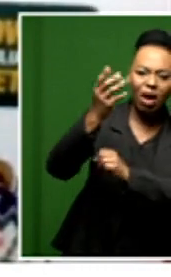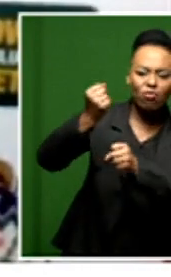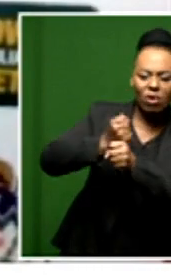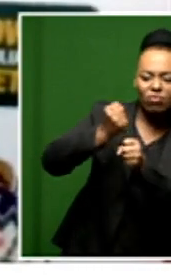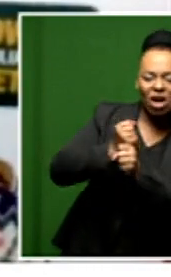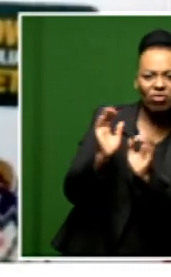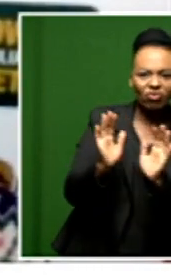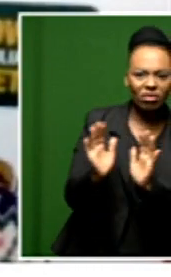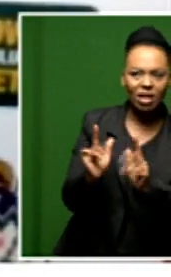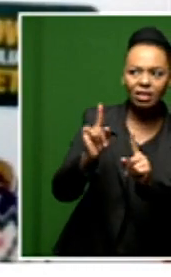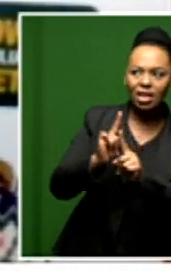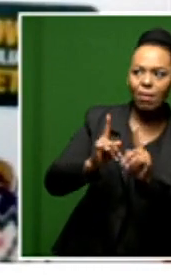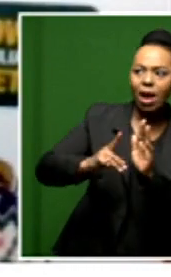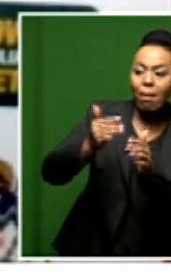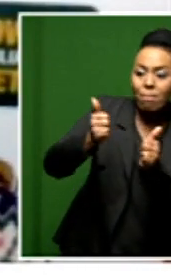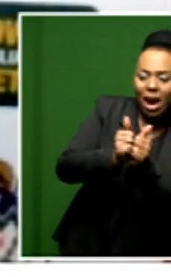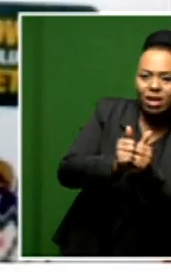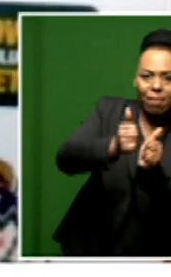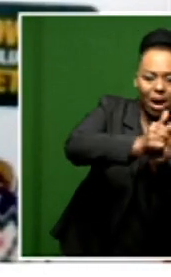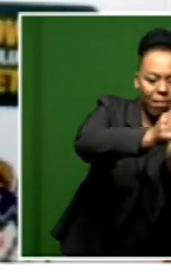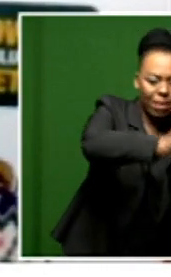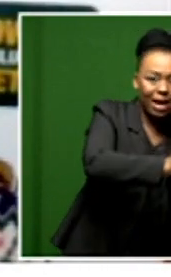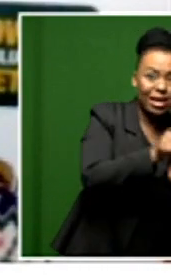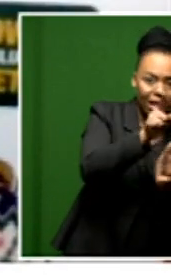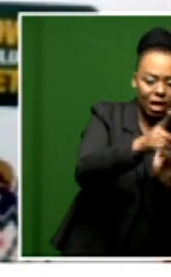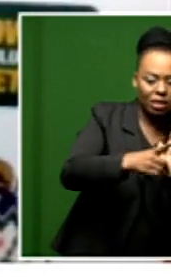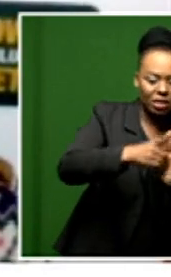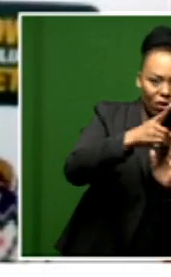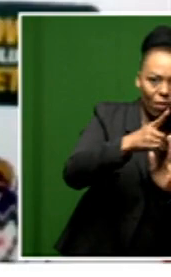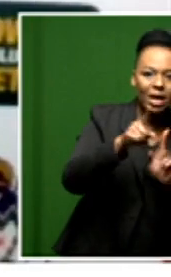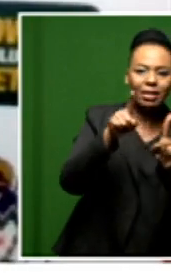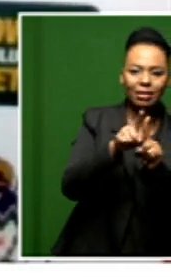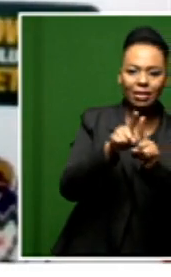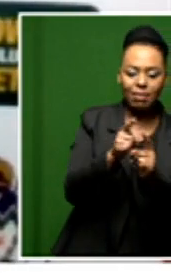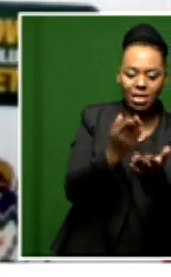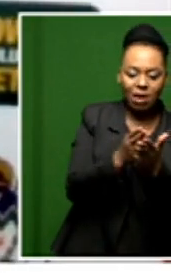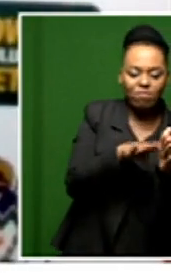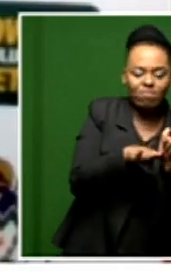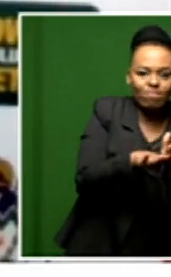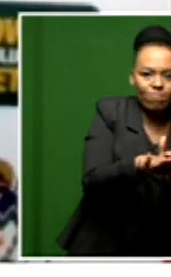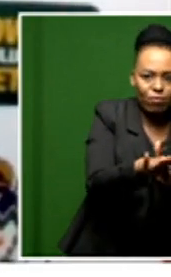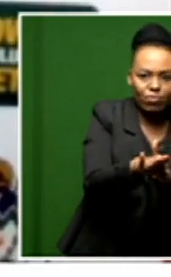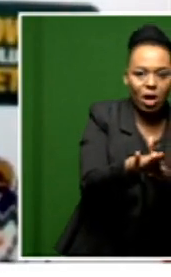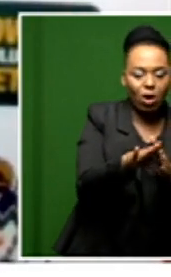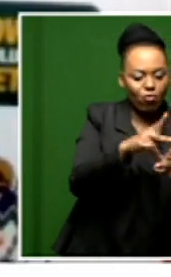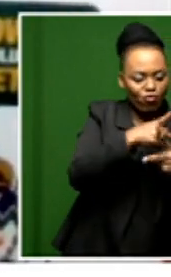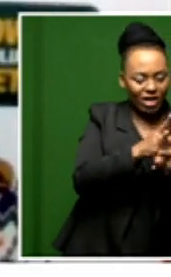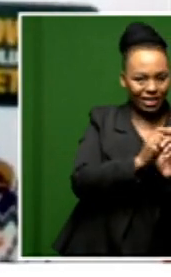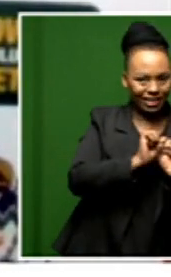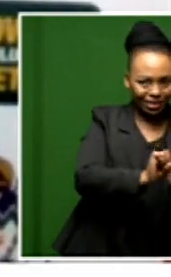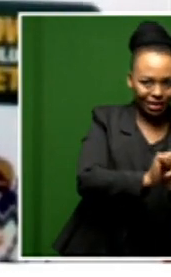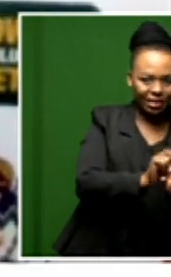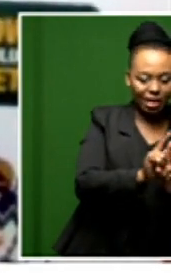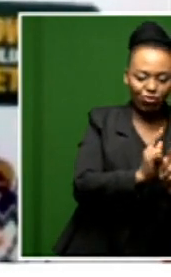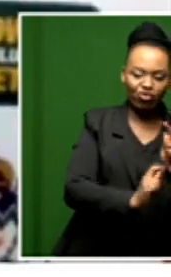to develop partners so that that will enhance their production and the